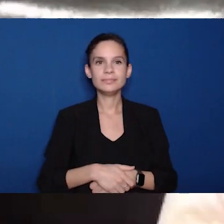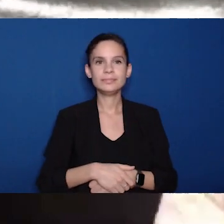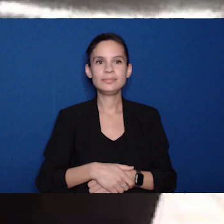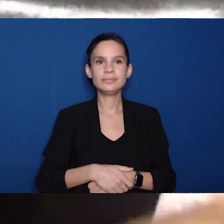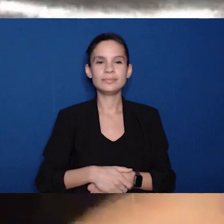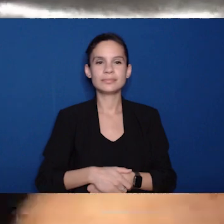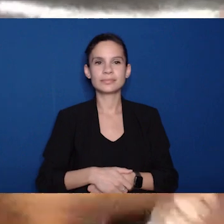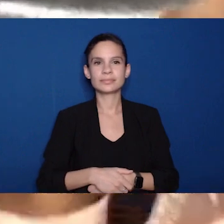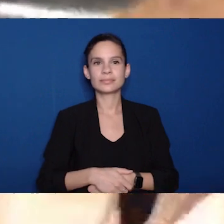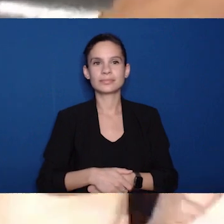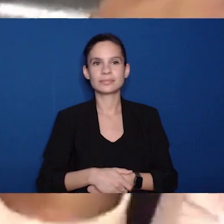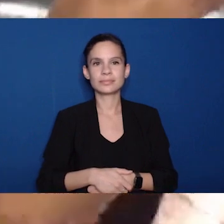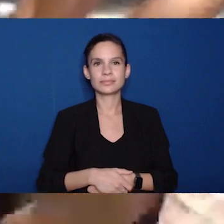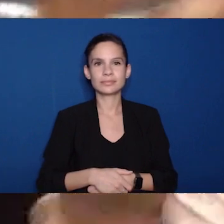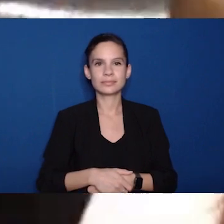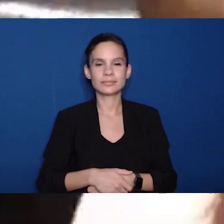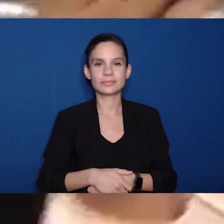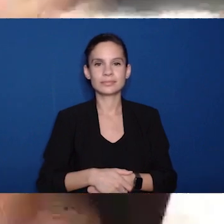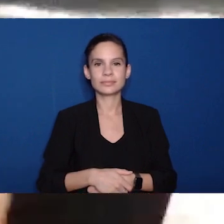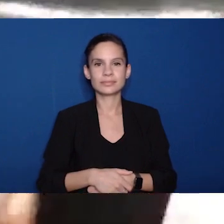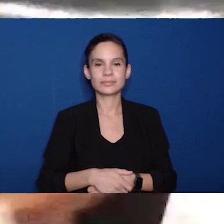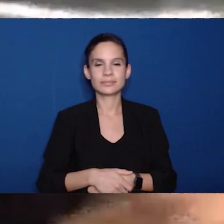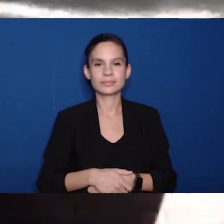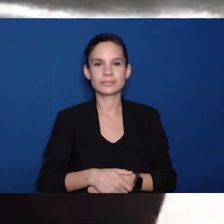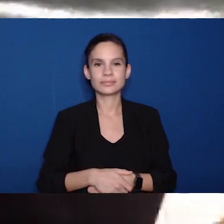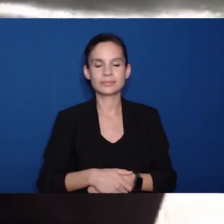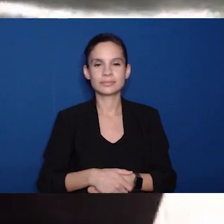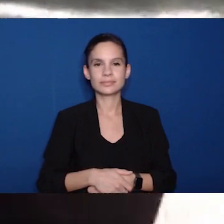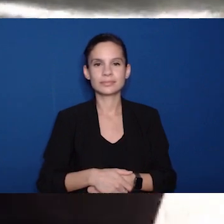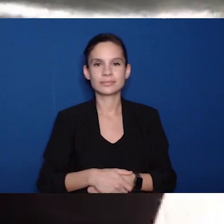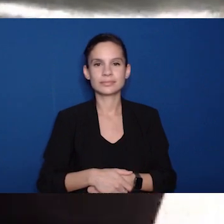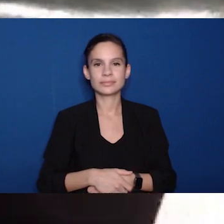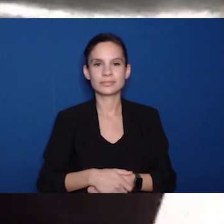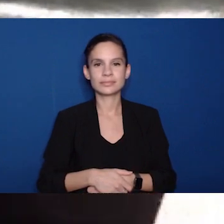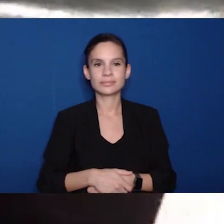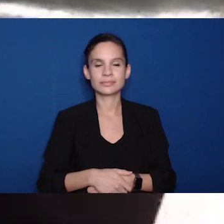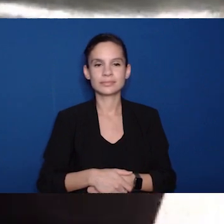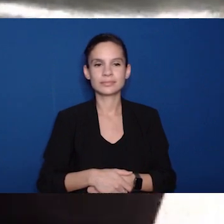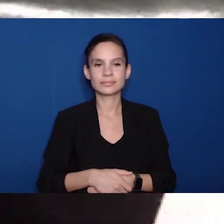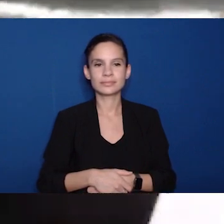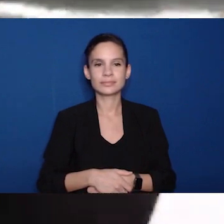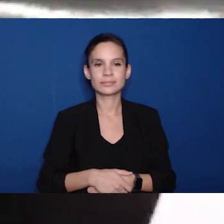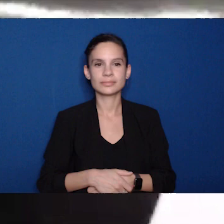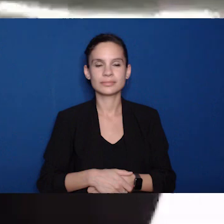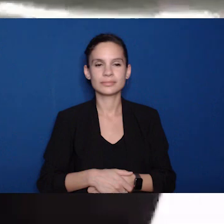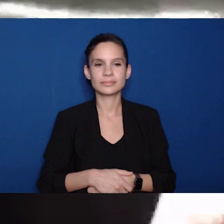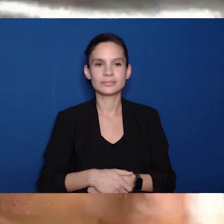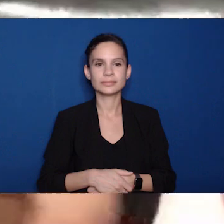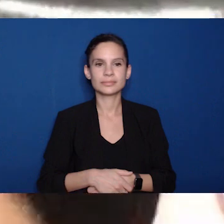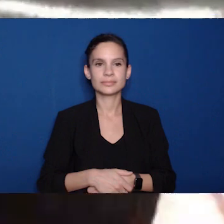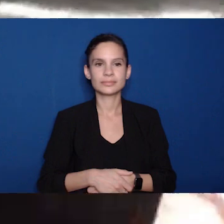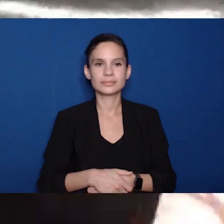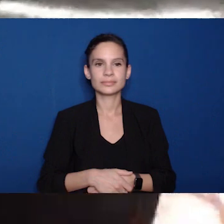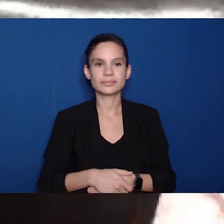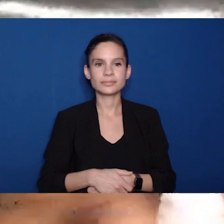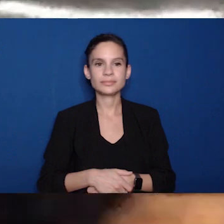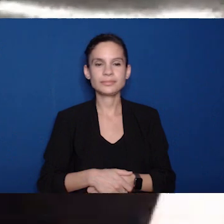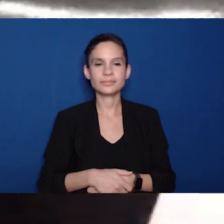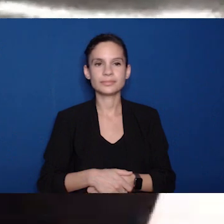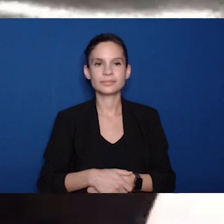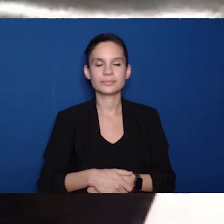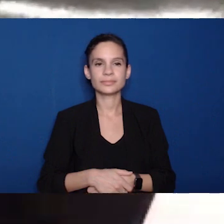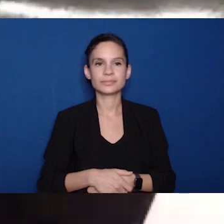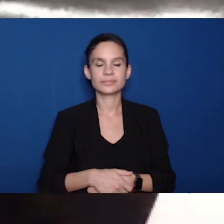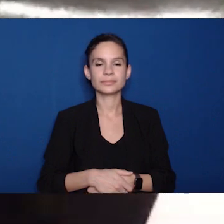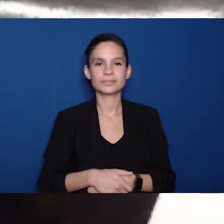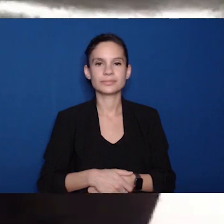because zvinokanganisa chero zvatinenge tichifunga, vanofungisisa, vanonzwa zvakawandisa. Saka ngatingorambe tichifonerana nevadikani vedu